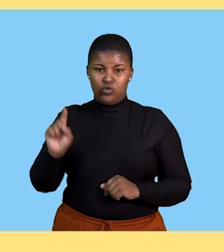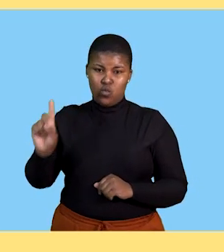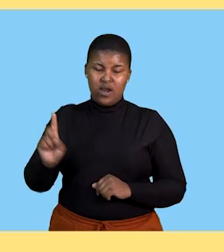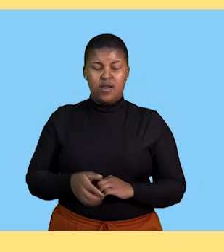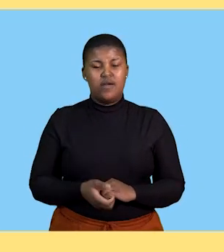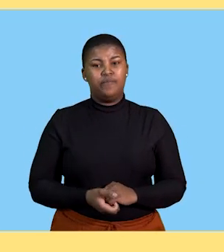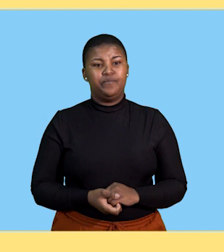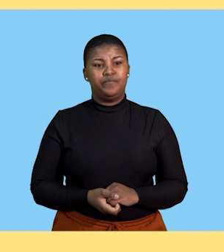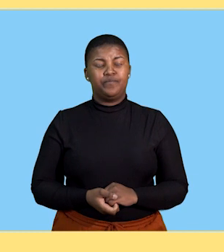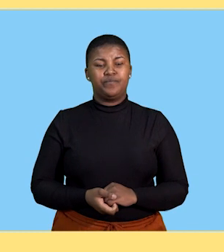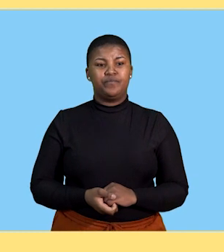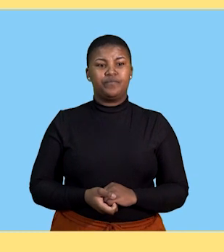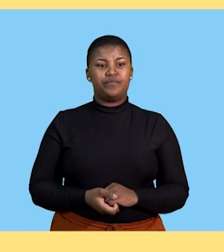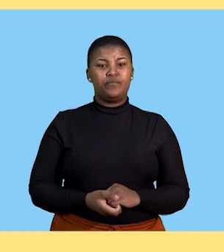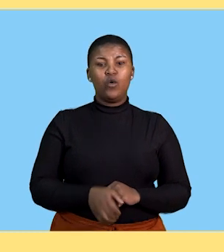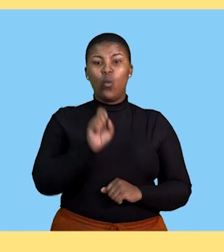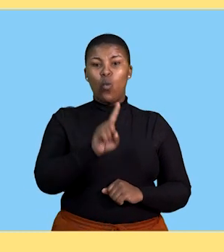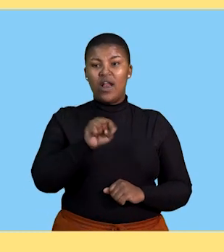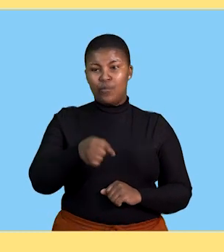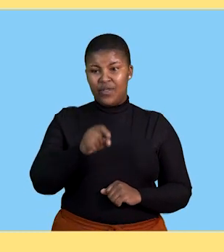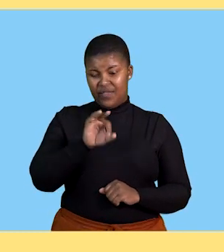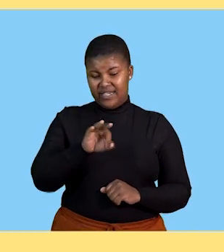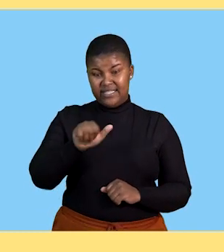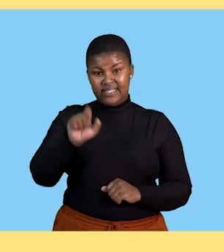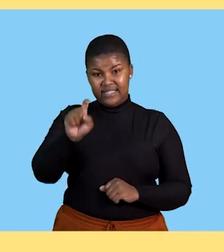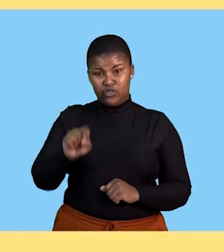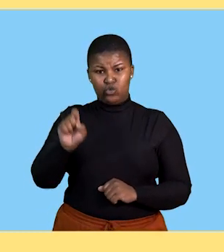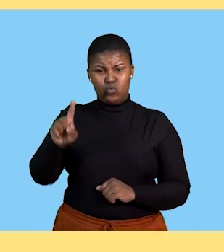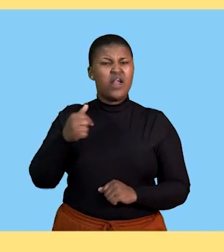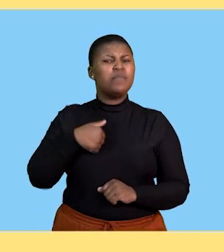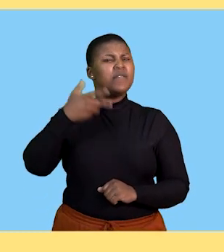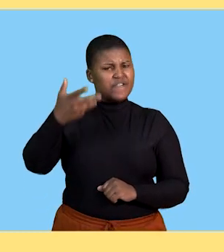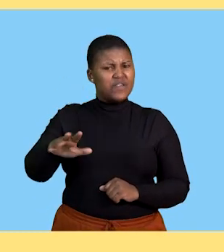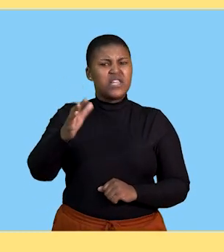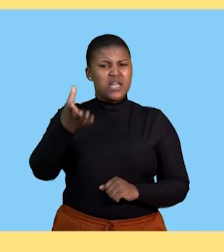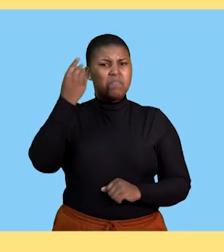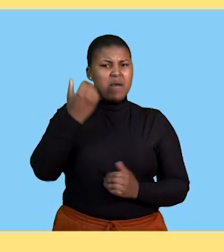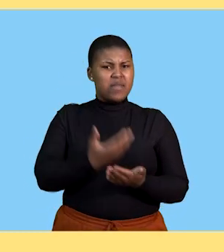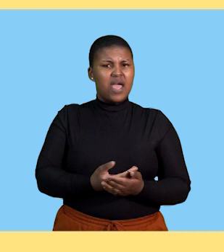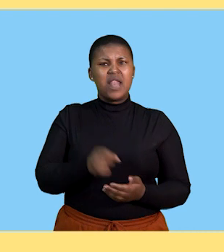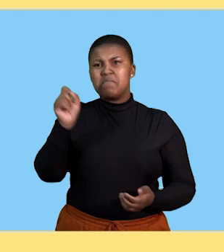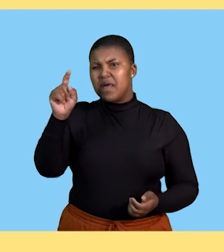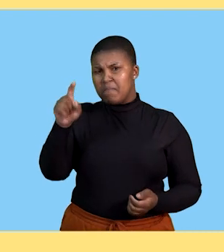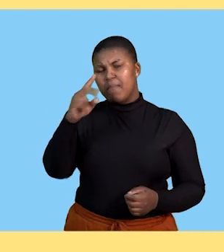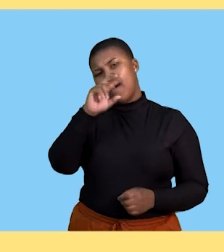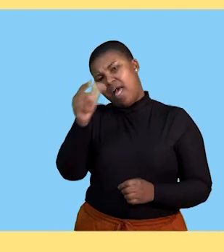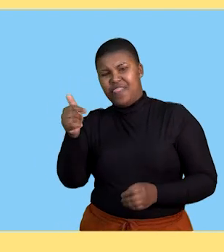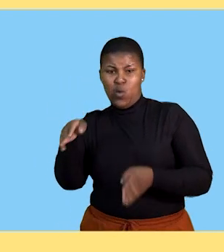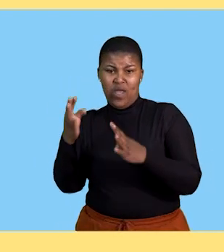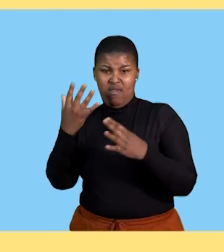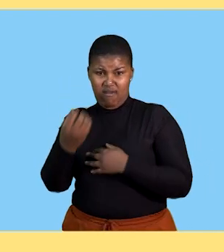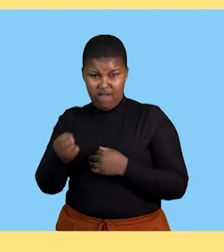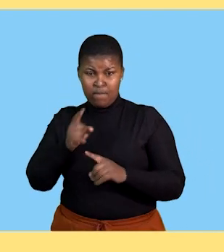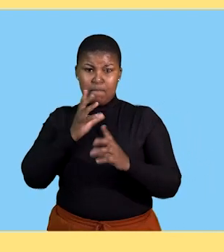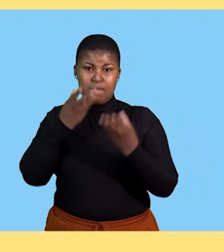1.36 S21. 1.36 S21. I could have got this 36,350